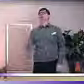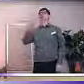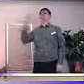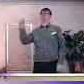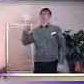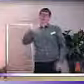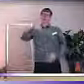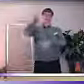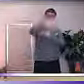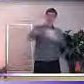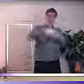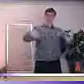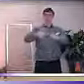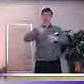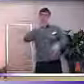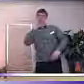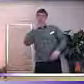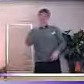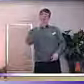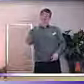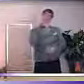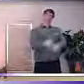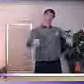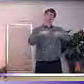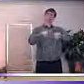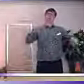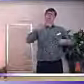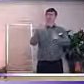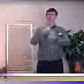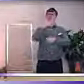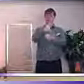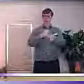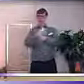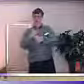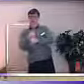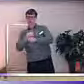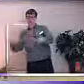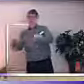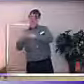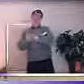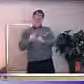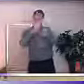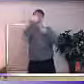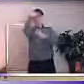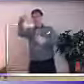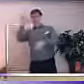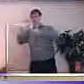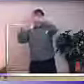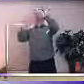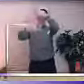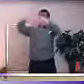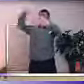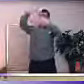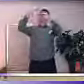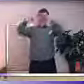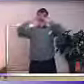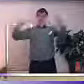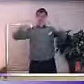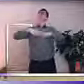our front office administrator, does it through her creativity that you see on the walls and on the tabletop and